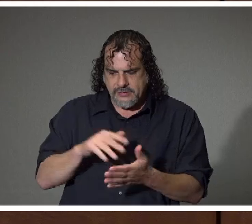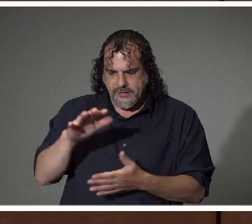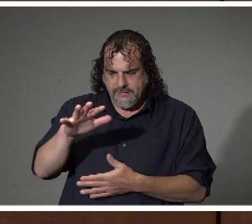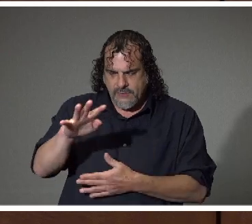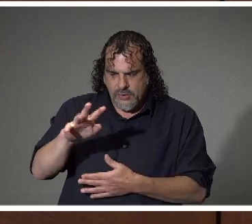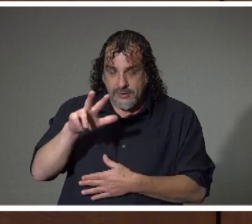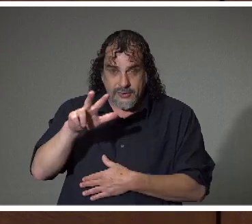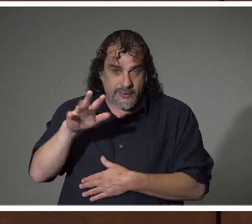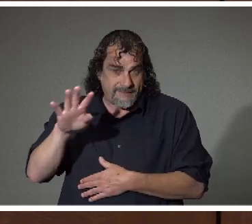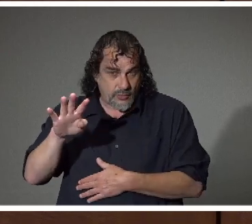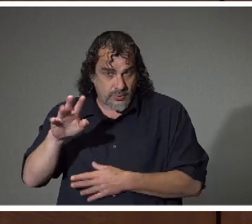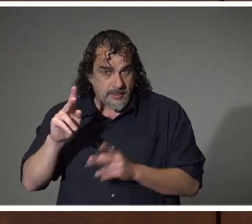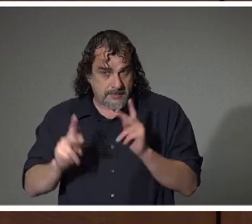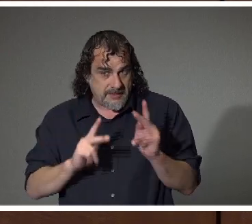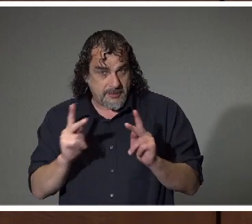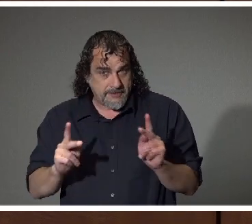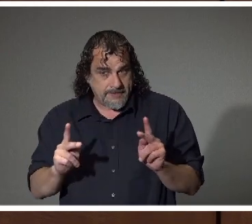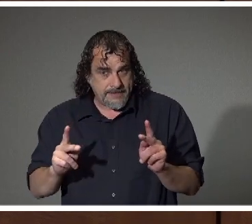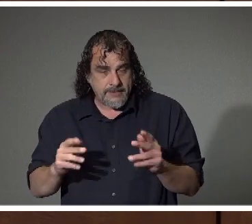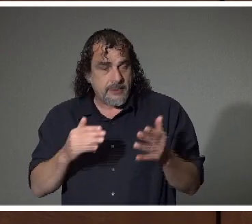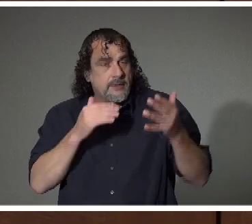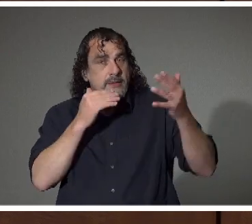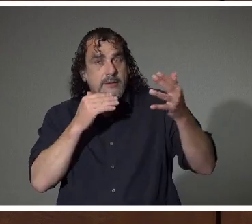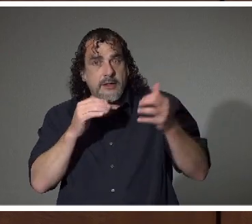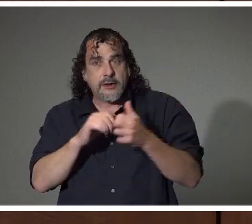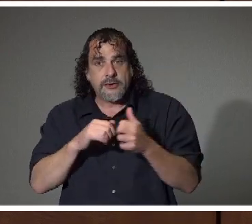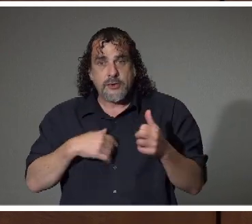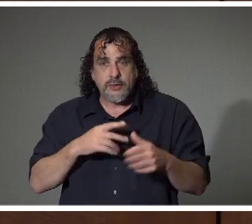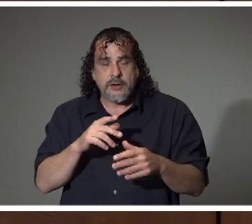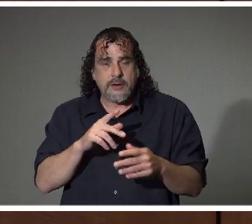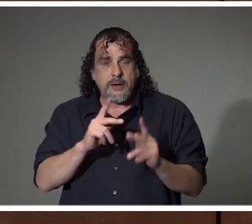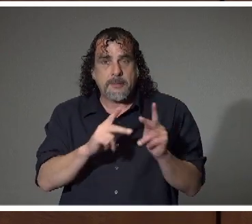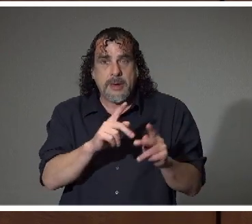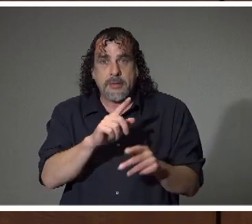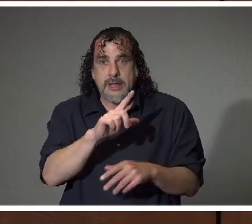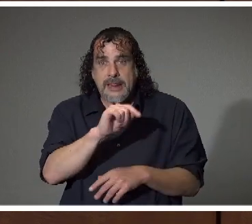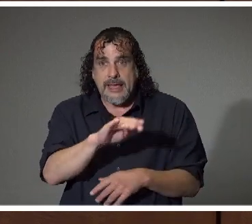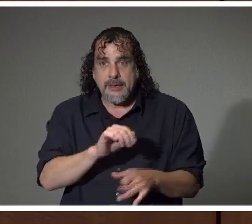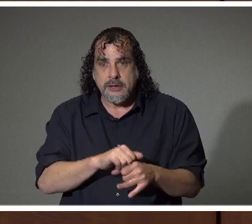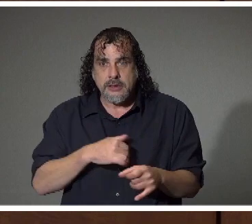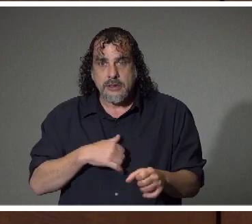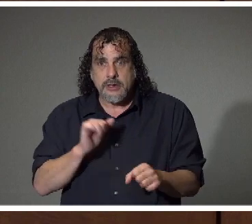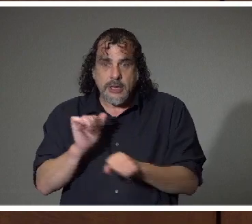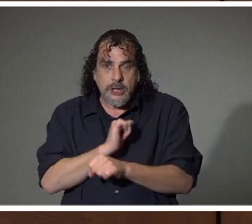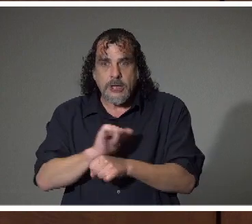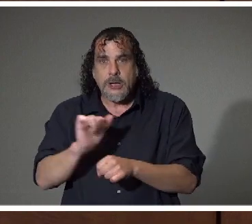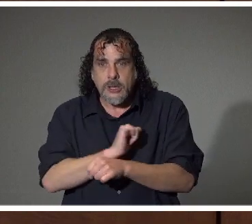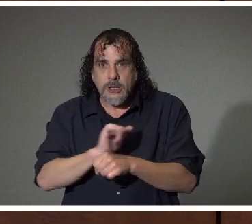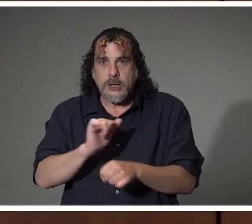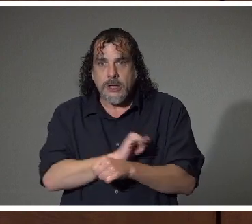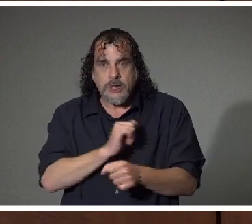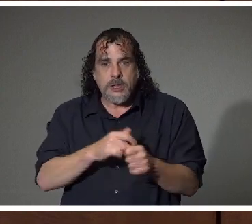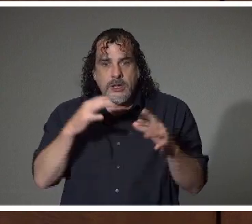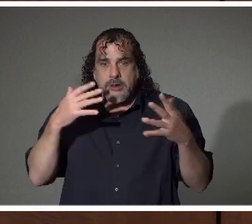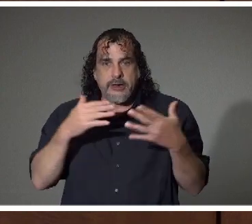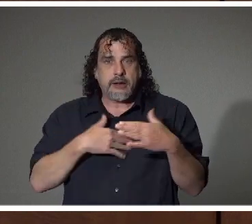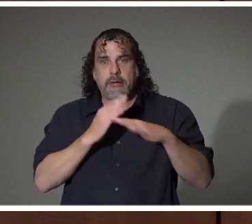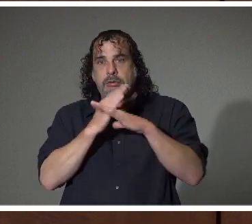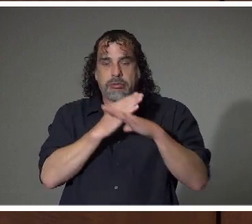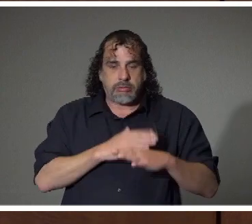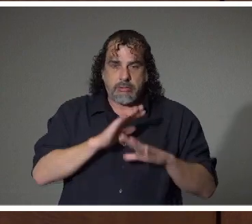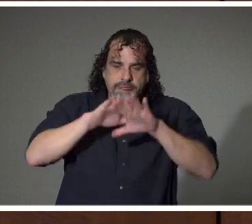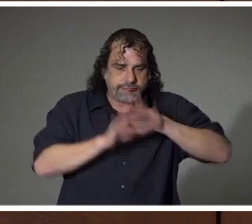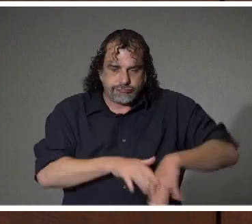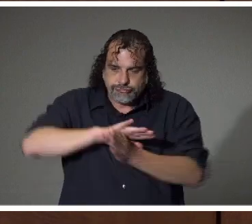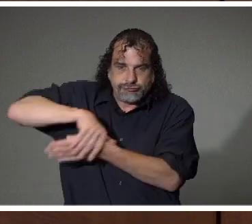51,434 patients. Great thanks to the Public Health Lab, who've worked diligently to overcome every barrier and bottleneck that could be thrown at them, and also to